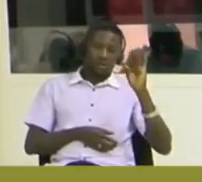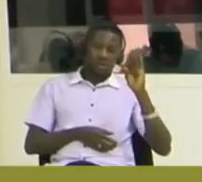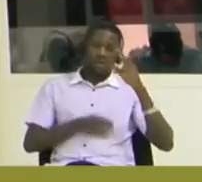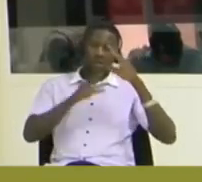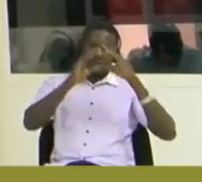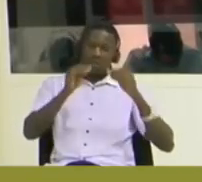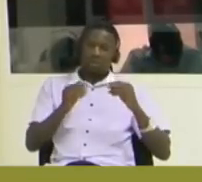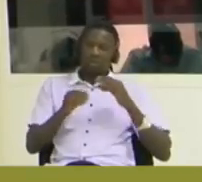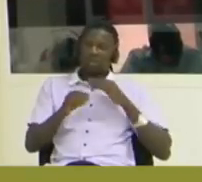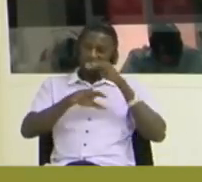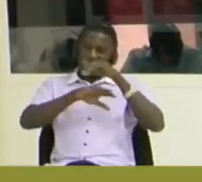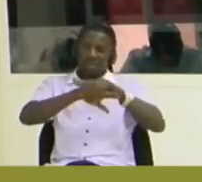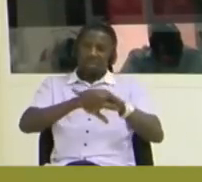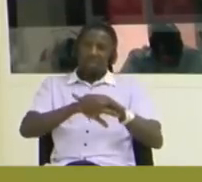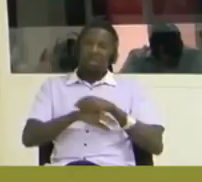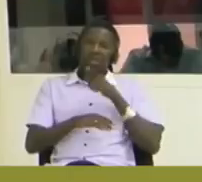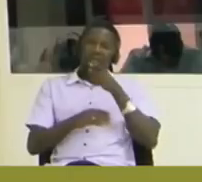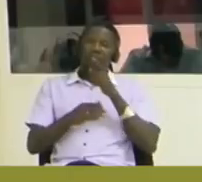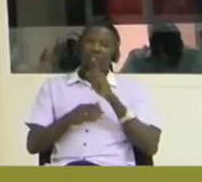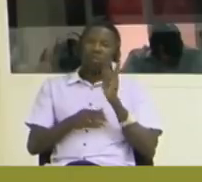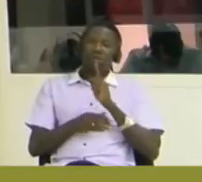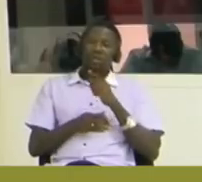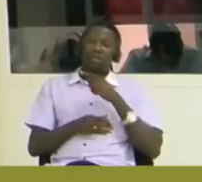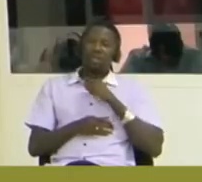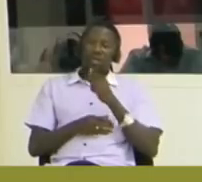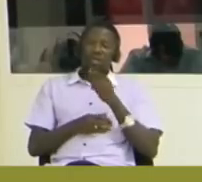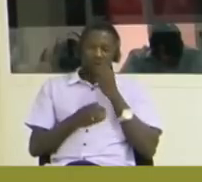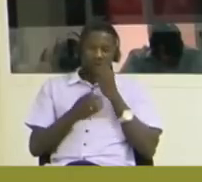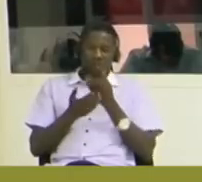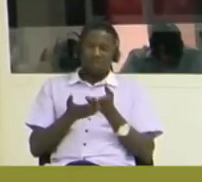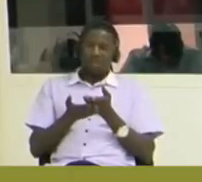And this is what he had to say.